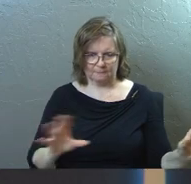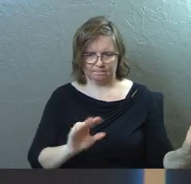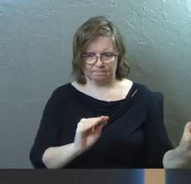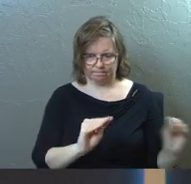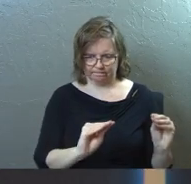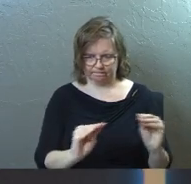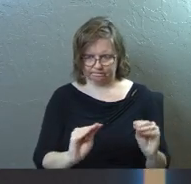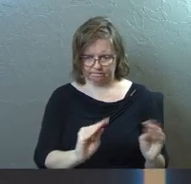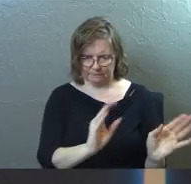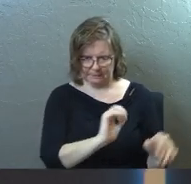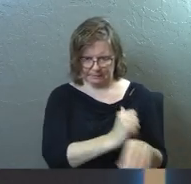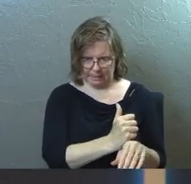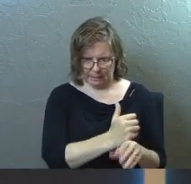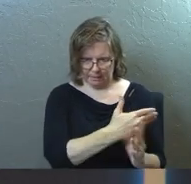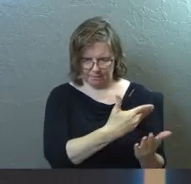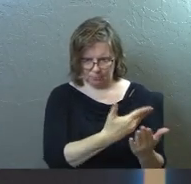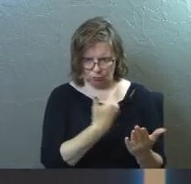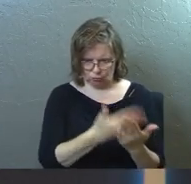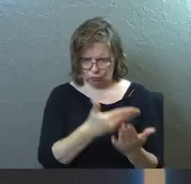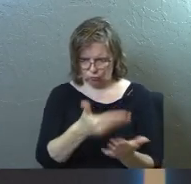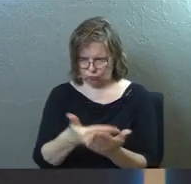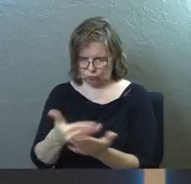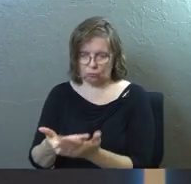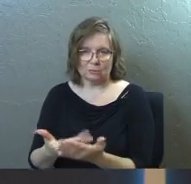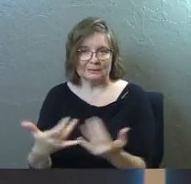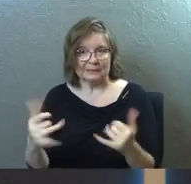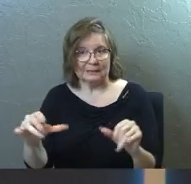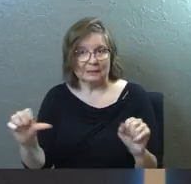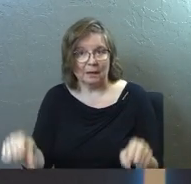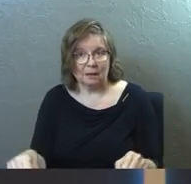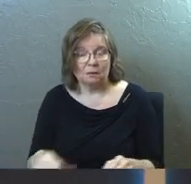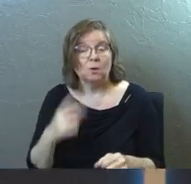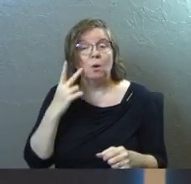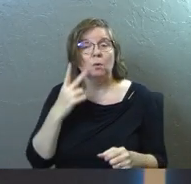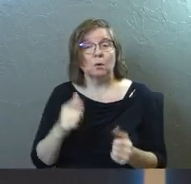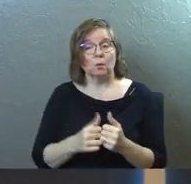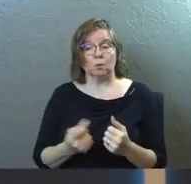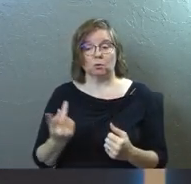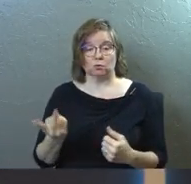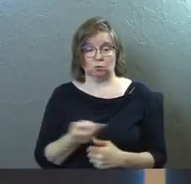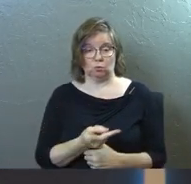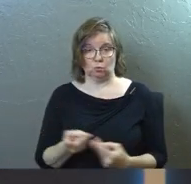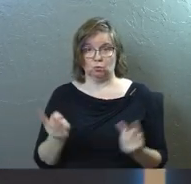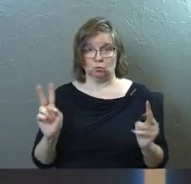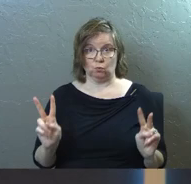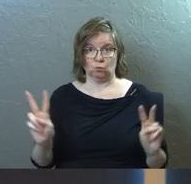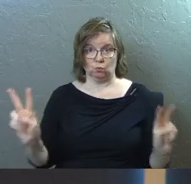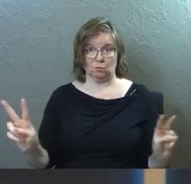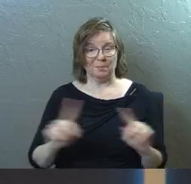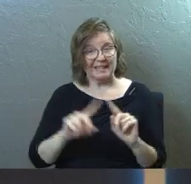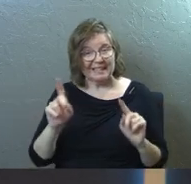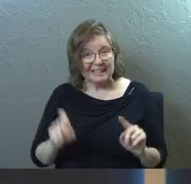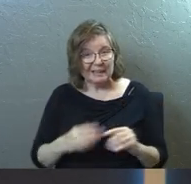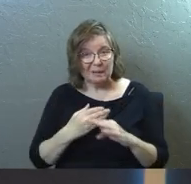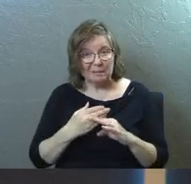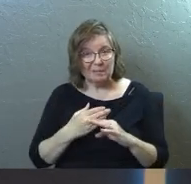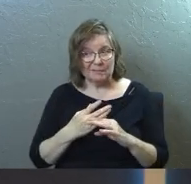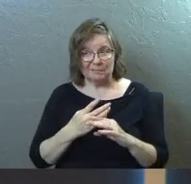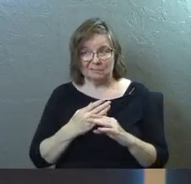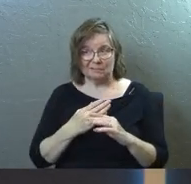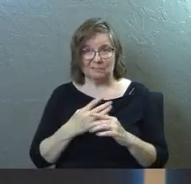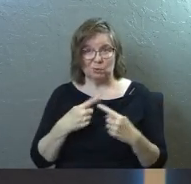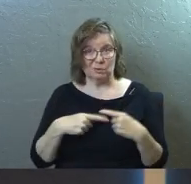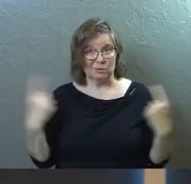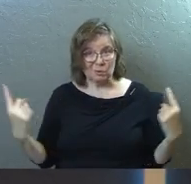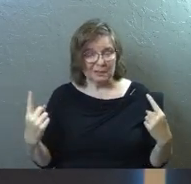situations, and do the greatest of things. And so we see that with these two, but did he need them to be broken? Did he need them to disagree so that